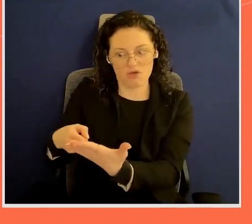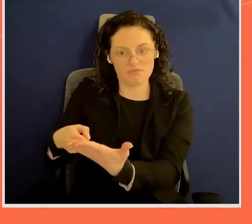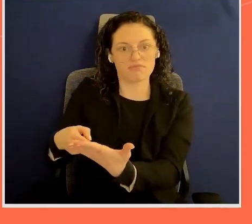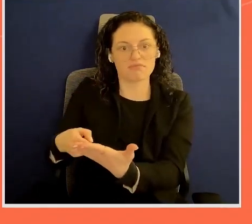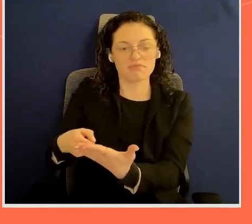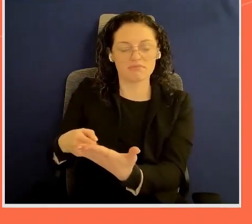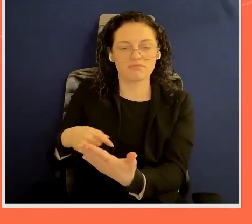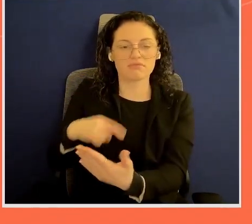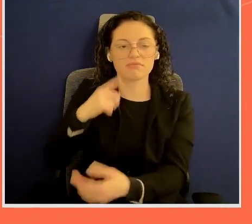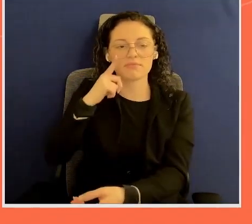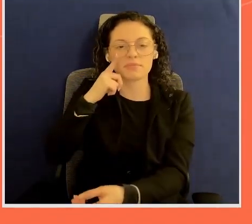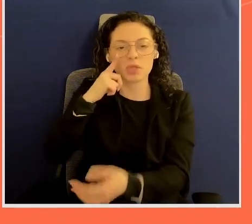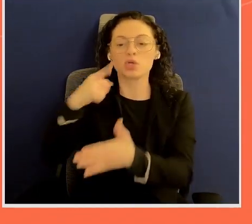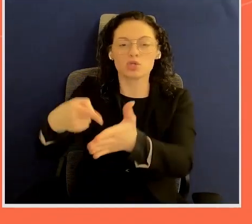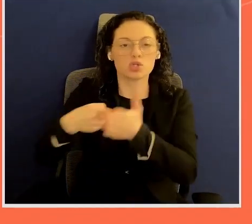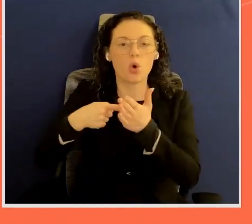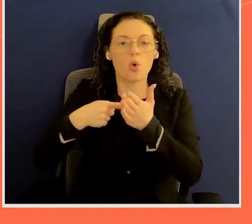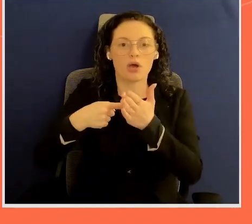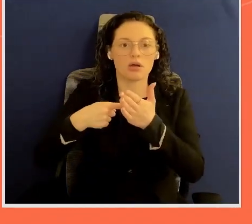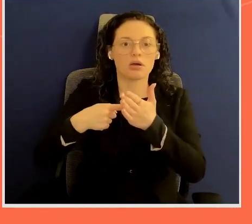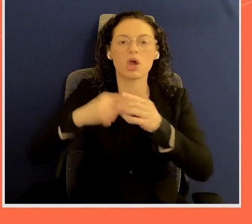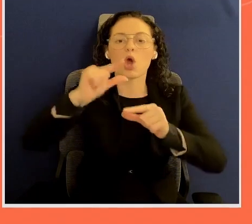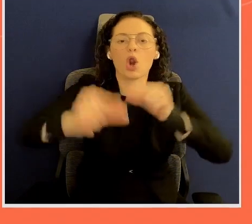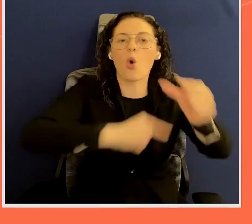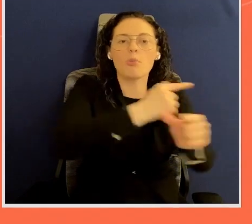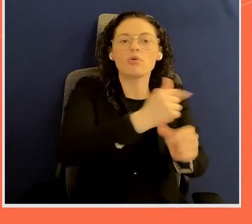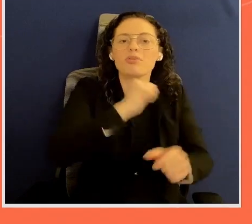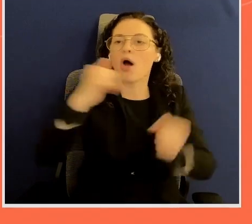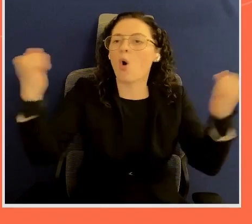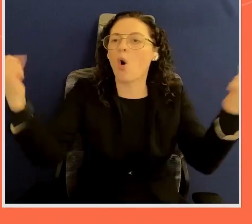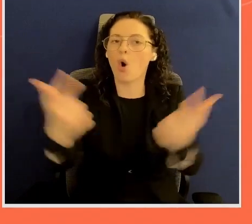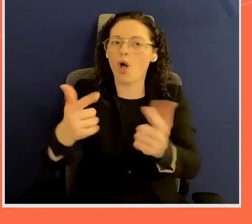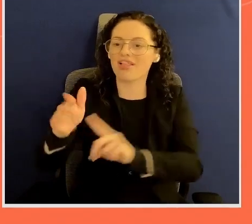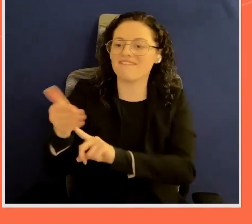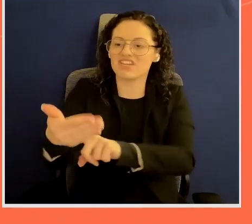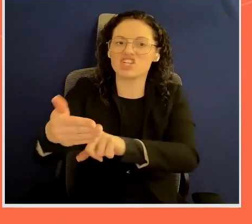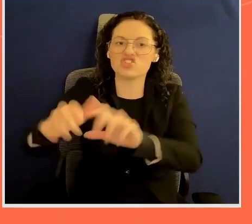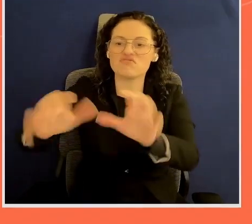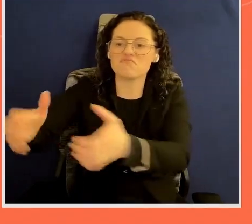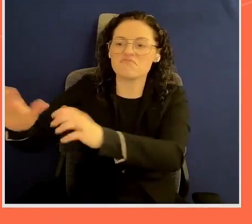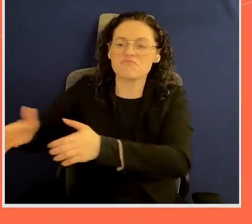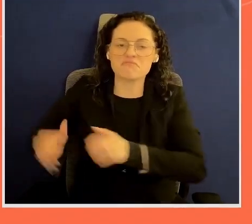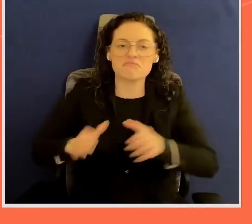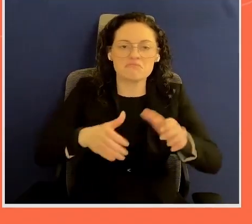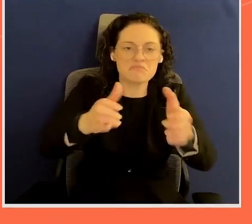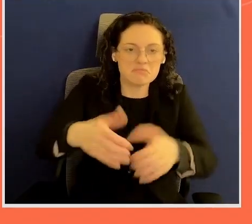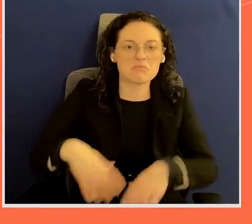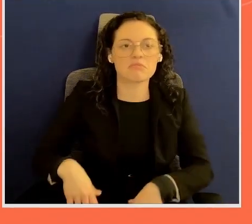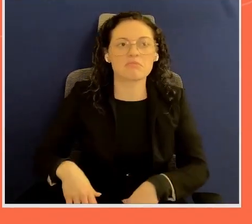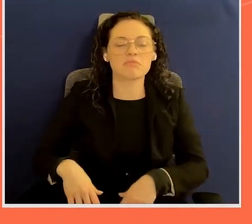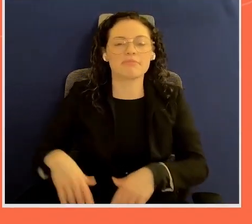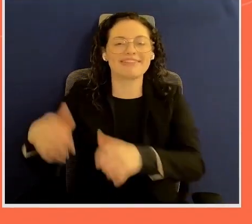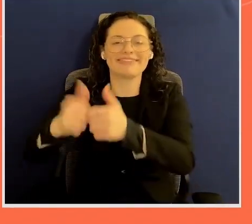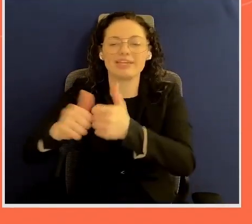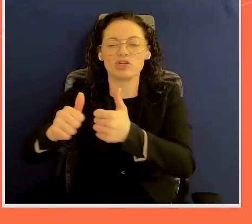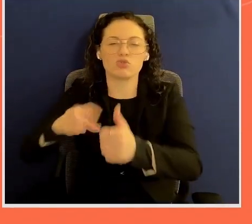complex, dangerous world. I think it's safe to say that we are very proud to be